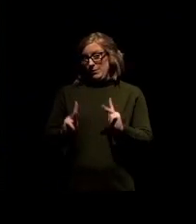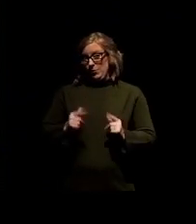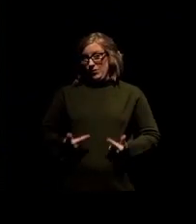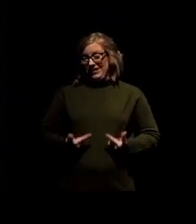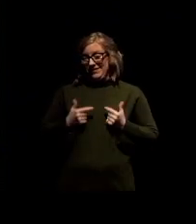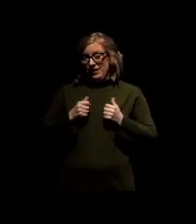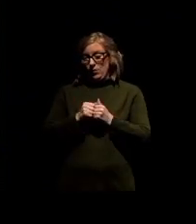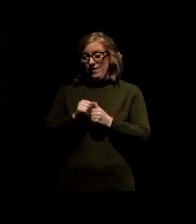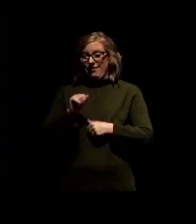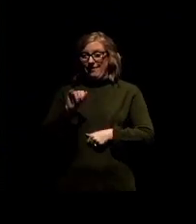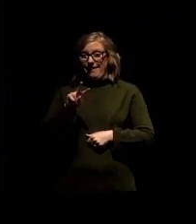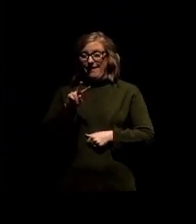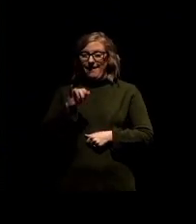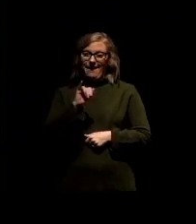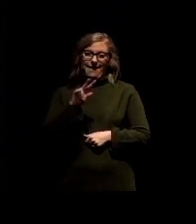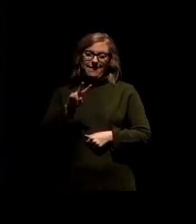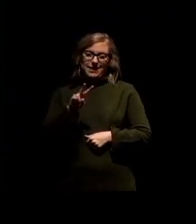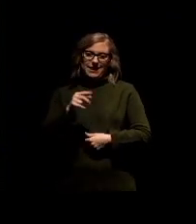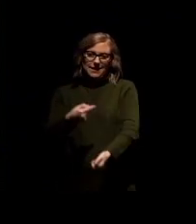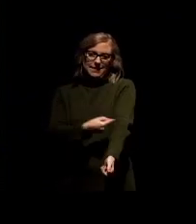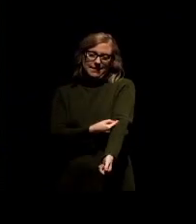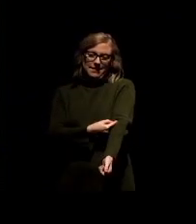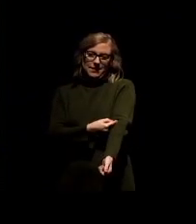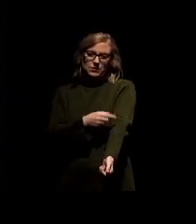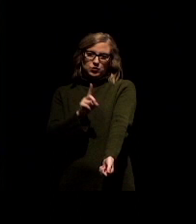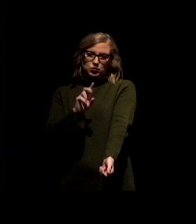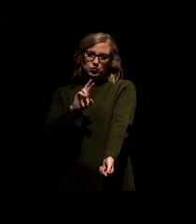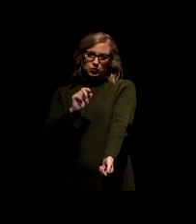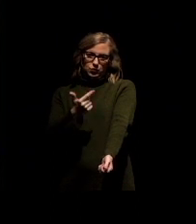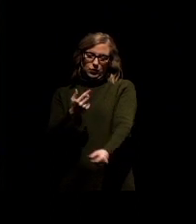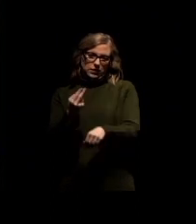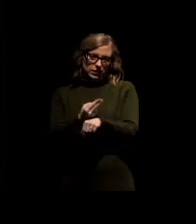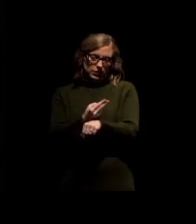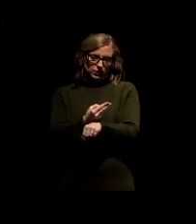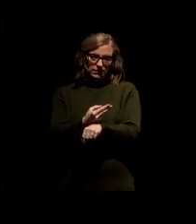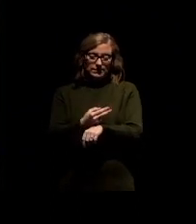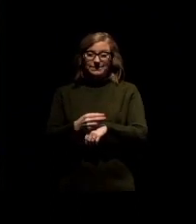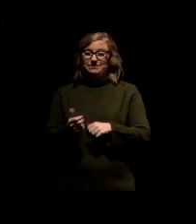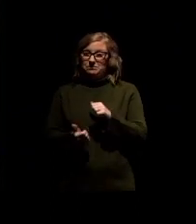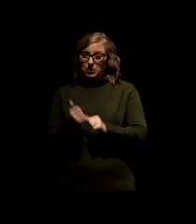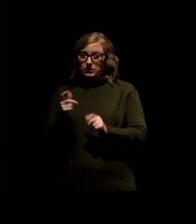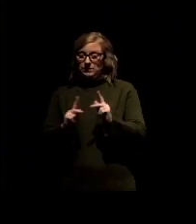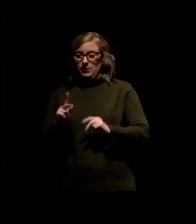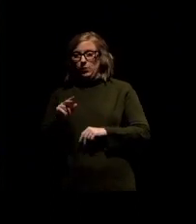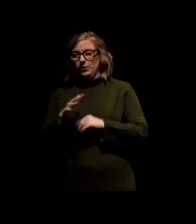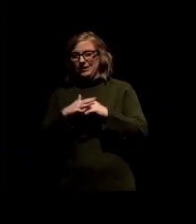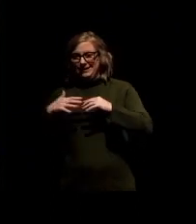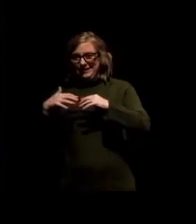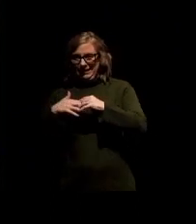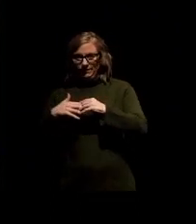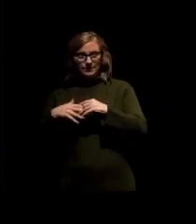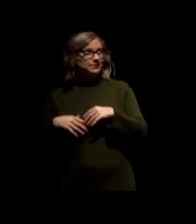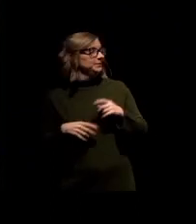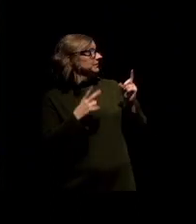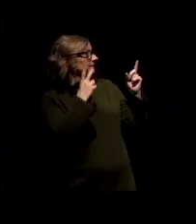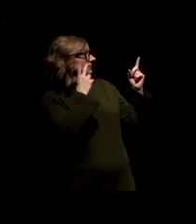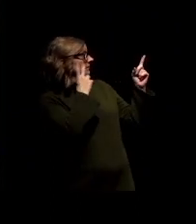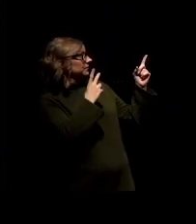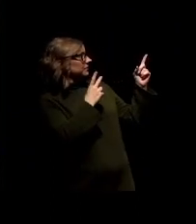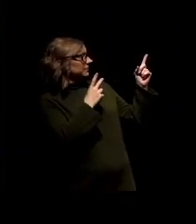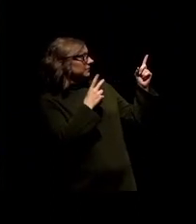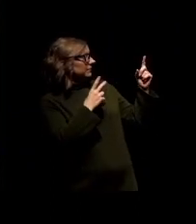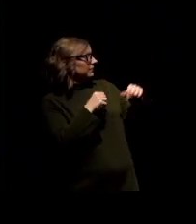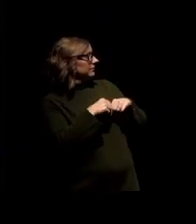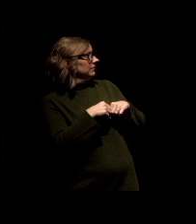IV drug use, and an overwhelming number of those people were Native American. You can see the rate per 1,000